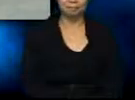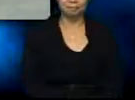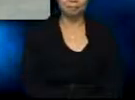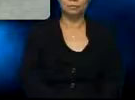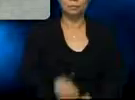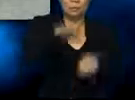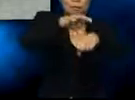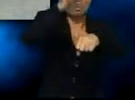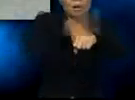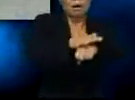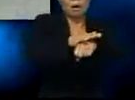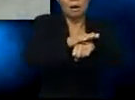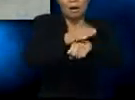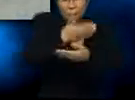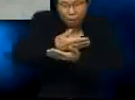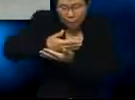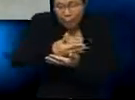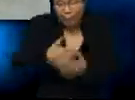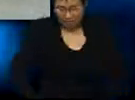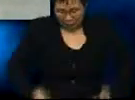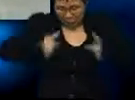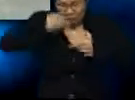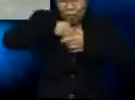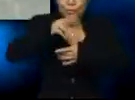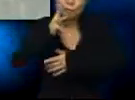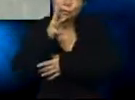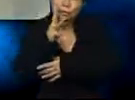Mosquito larvae also live in the water.